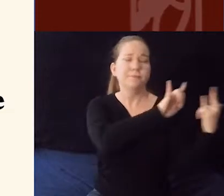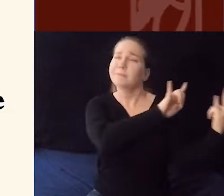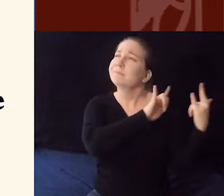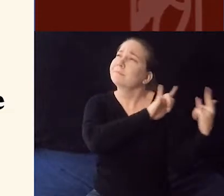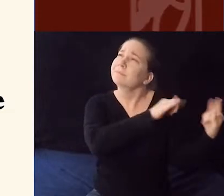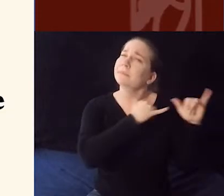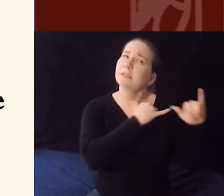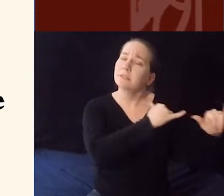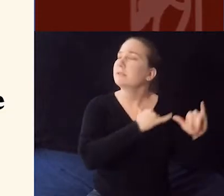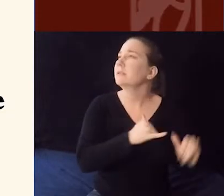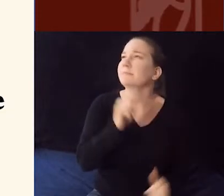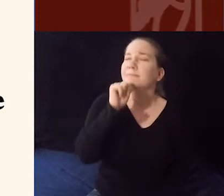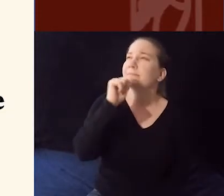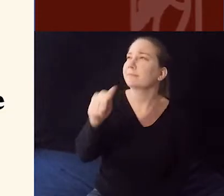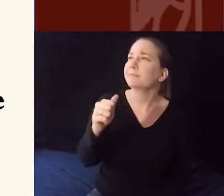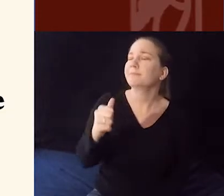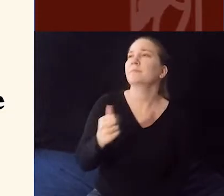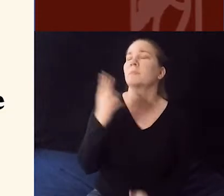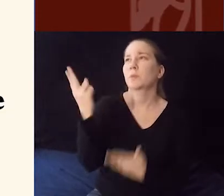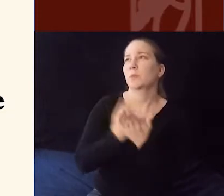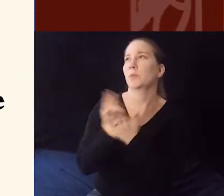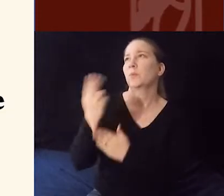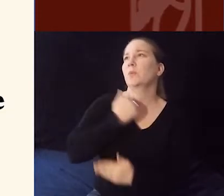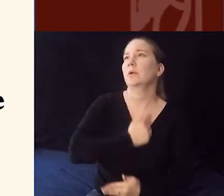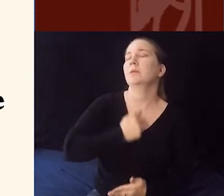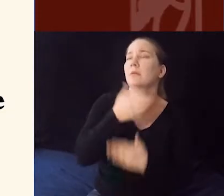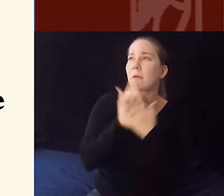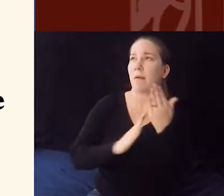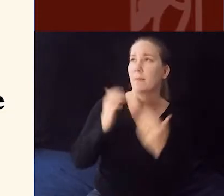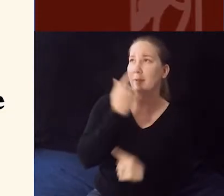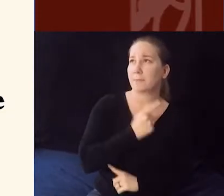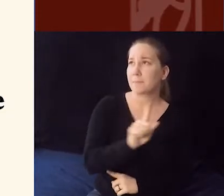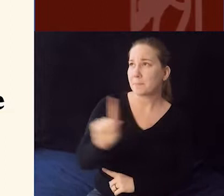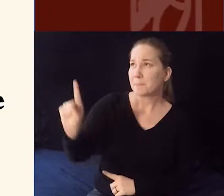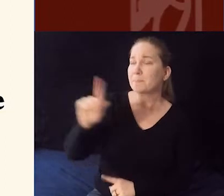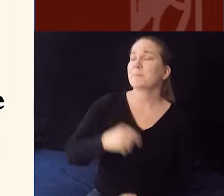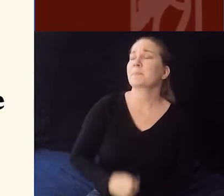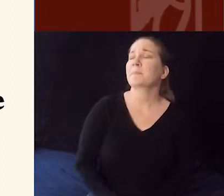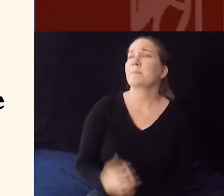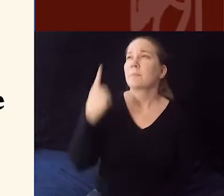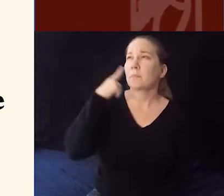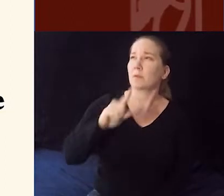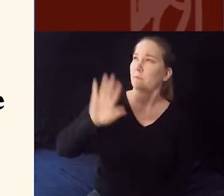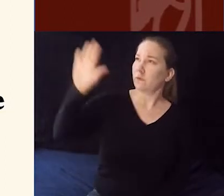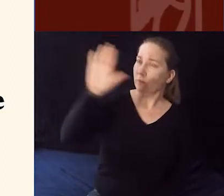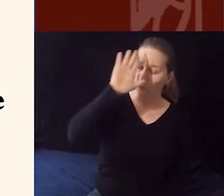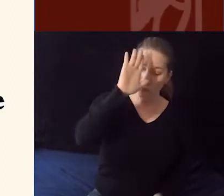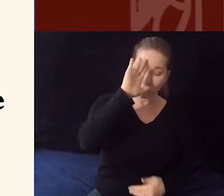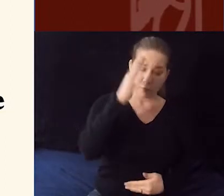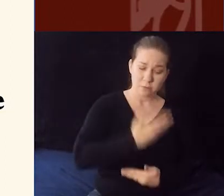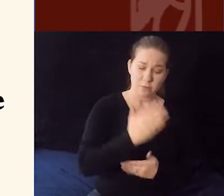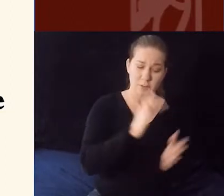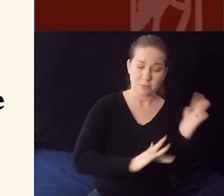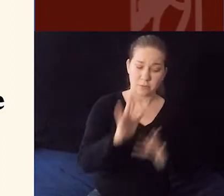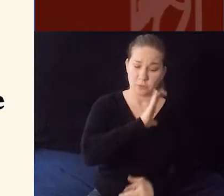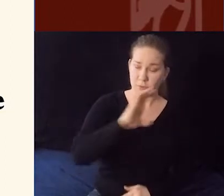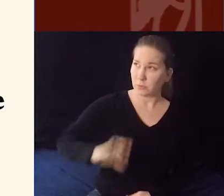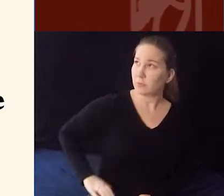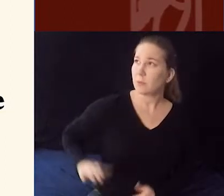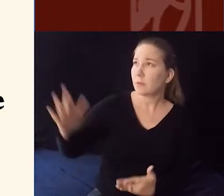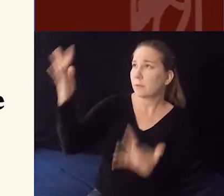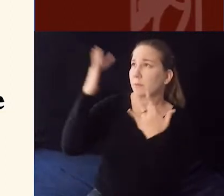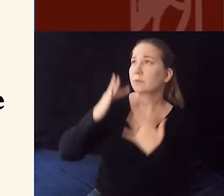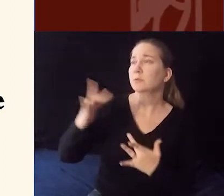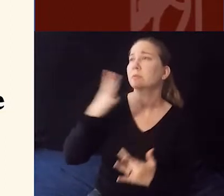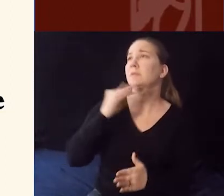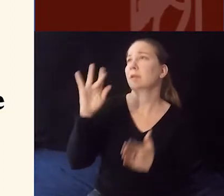We are truly sorry, and we humbly repent. For the sake of your Son, Jesus Christ, have mercy on us and forgive